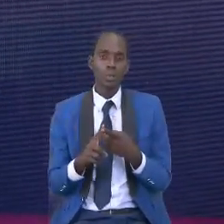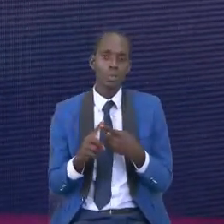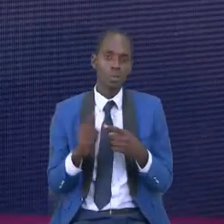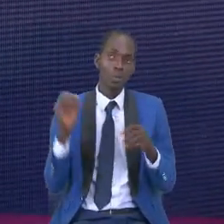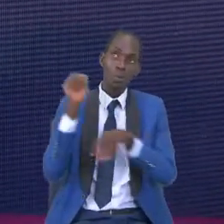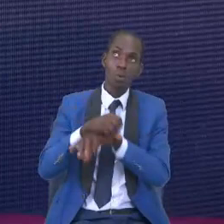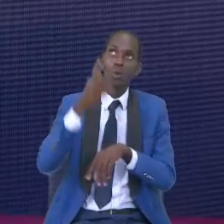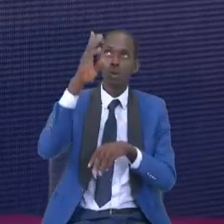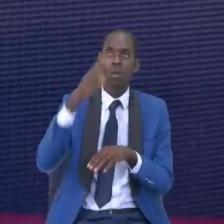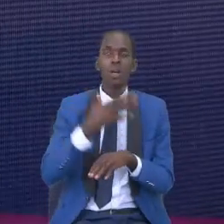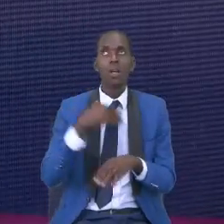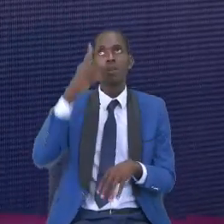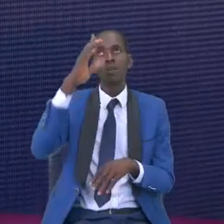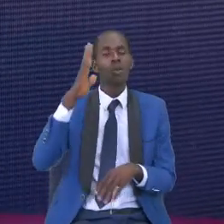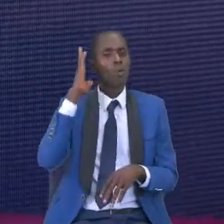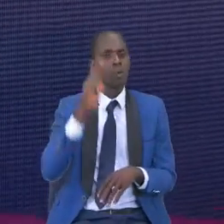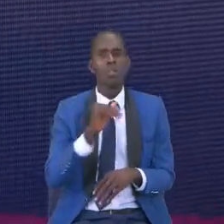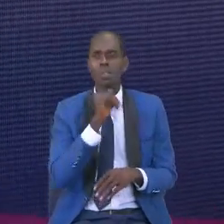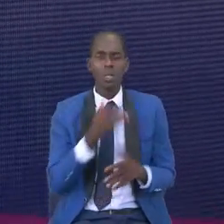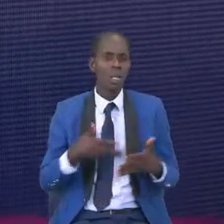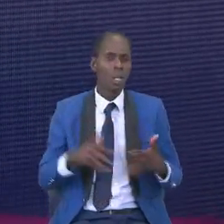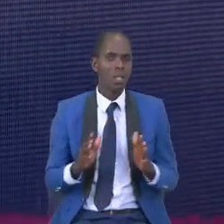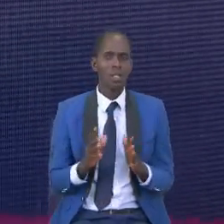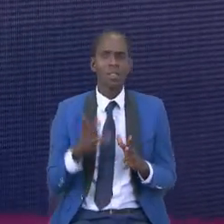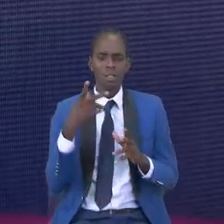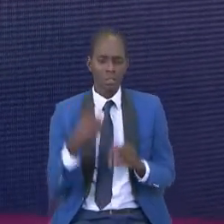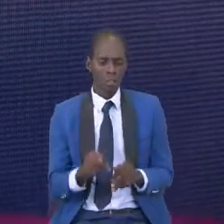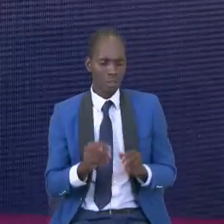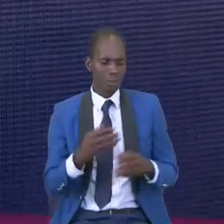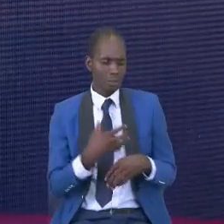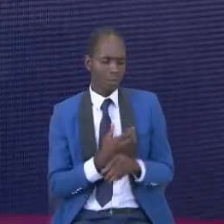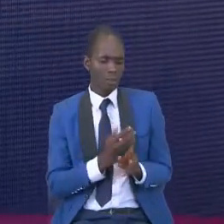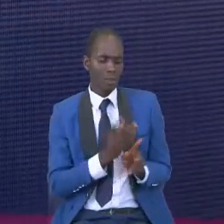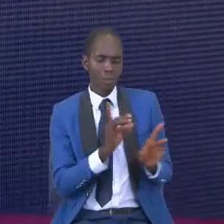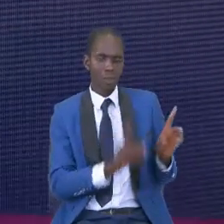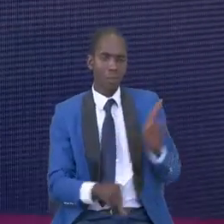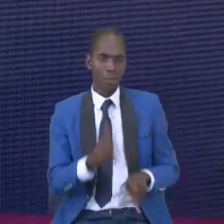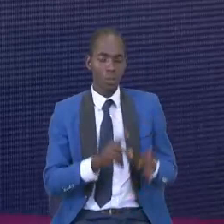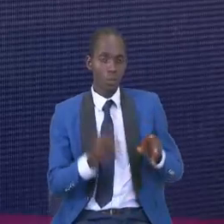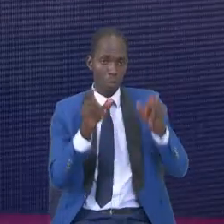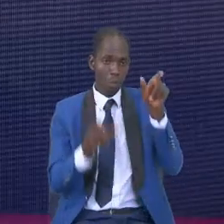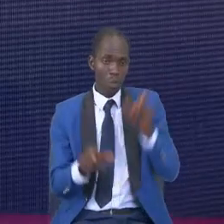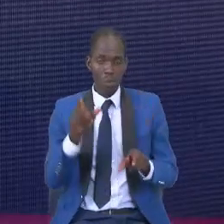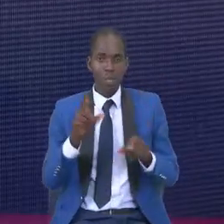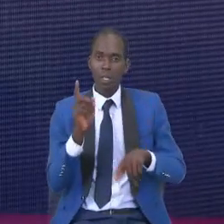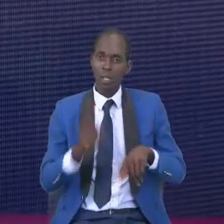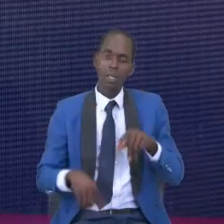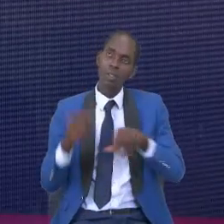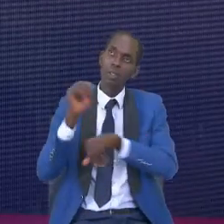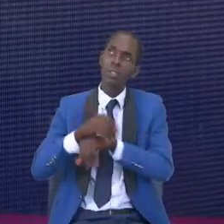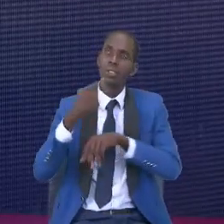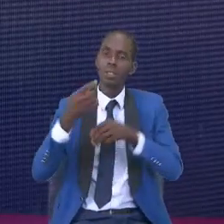creature will not conquer the creator. And if the creature makes up his mind, I've started the path